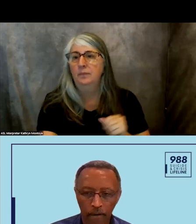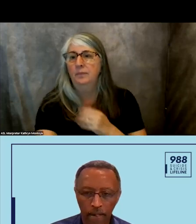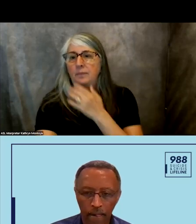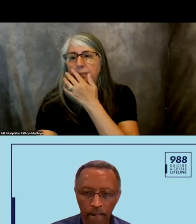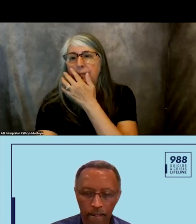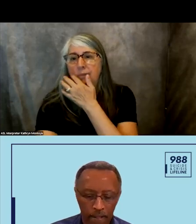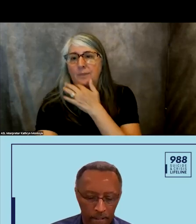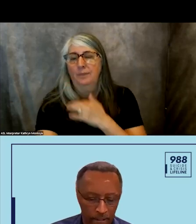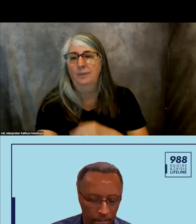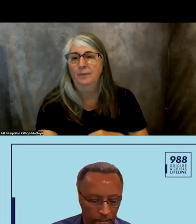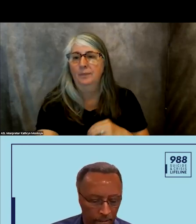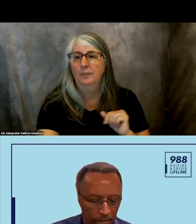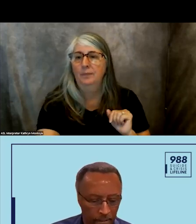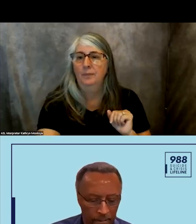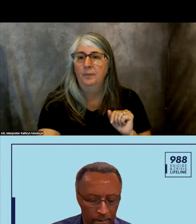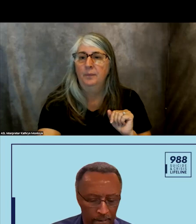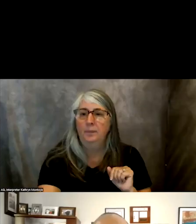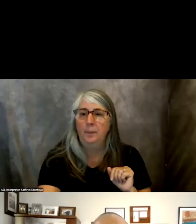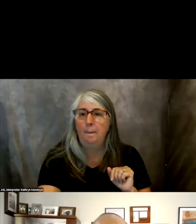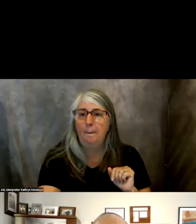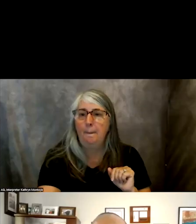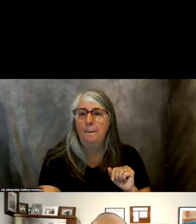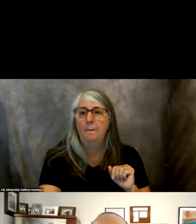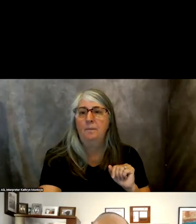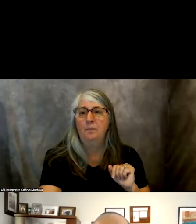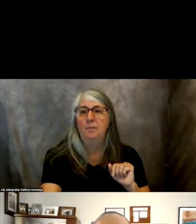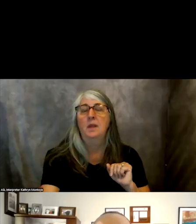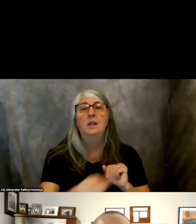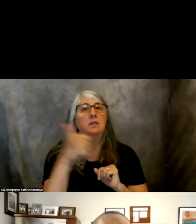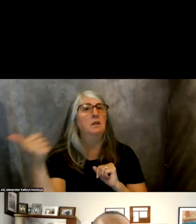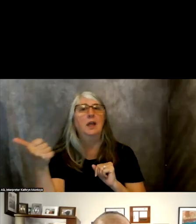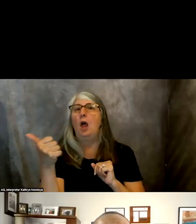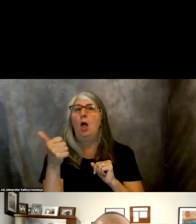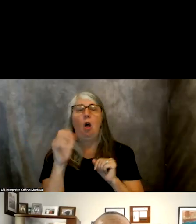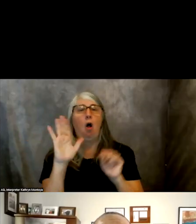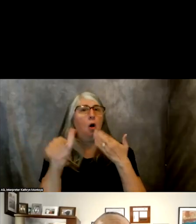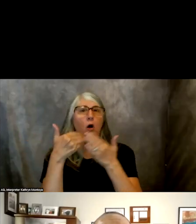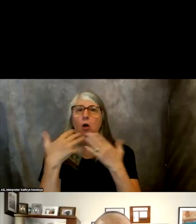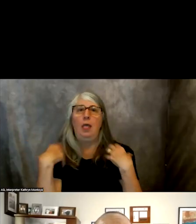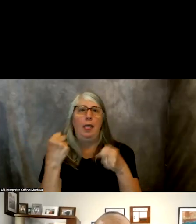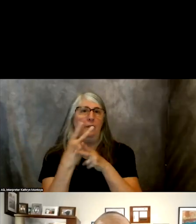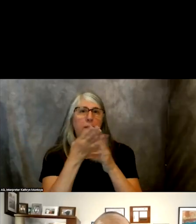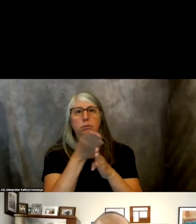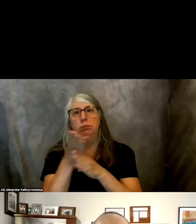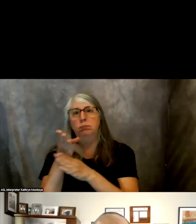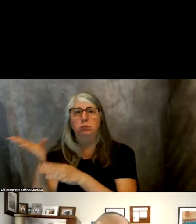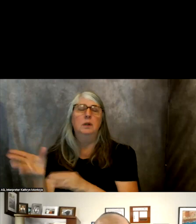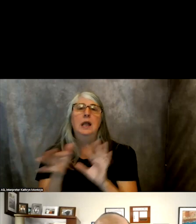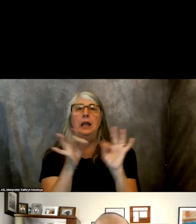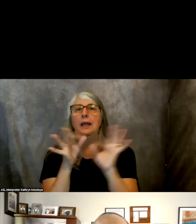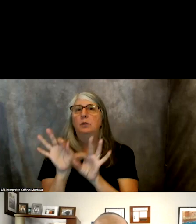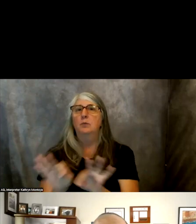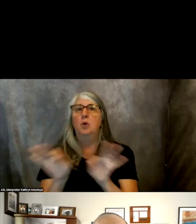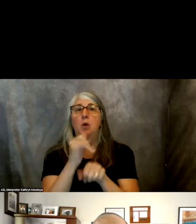Perhaps more than any other discipline in healthcare, we in the behavioral health and addiction space know that language matters. And the wrong language can